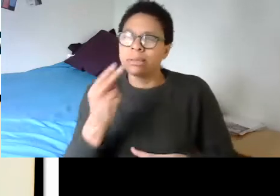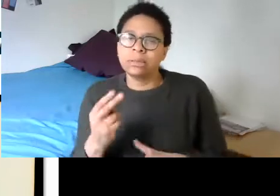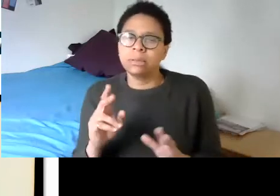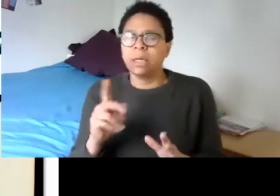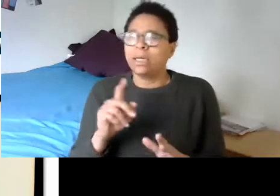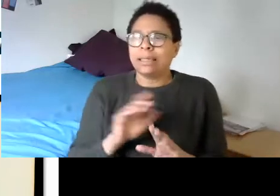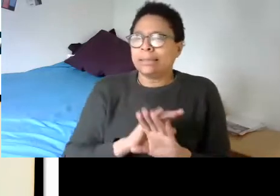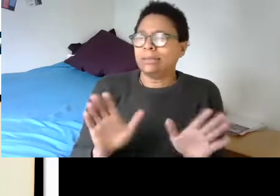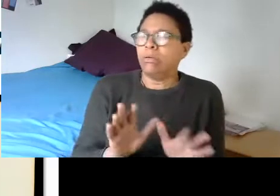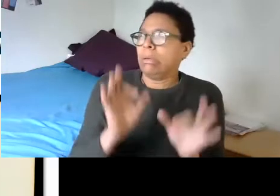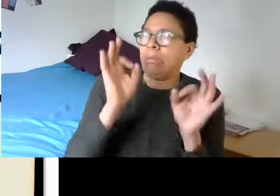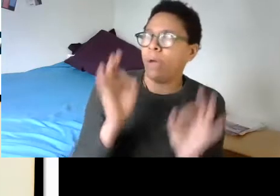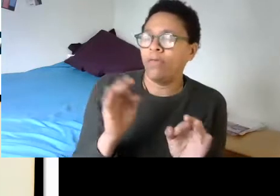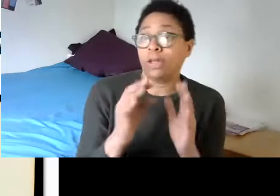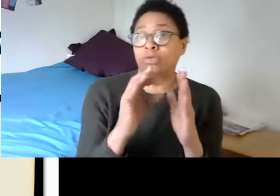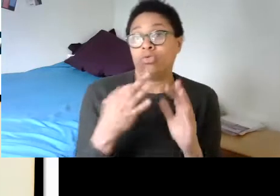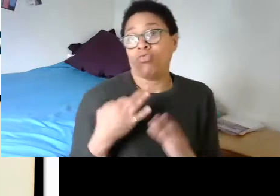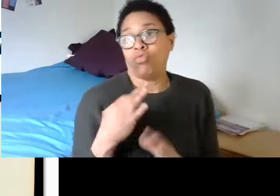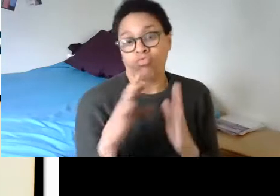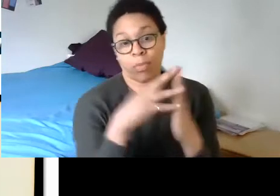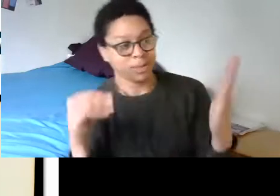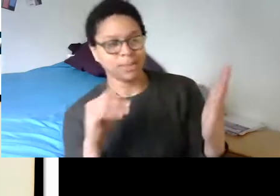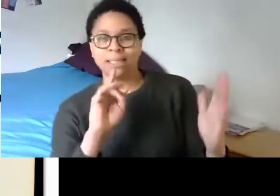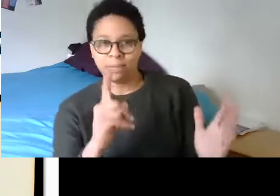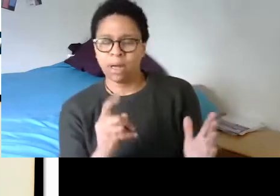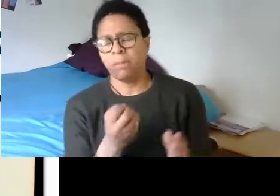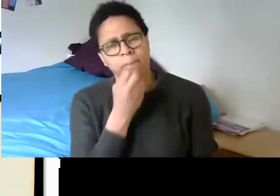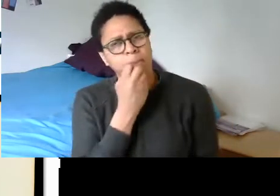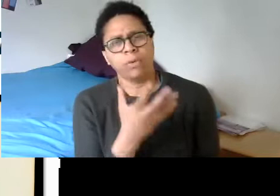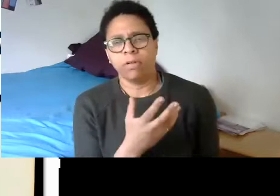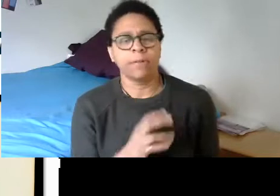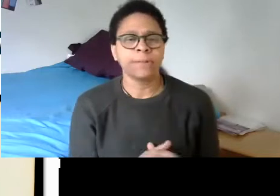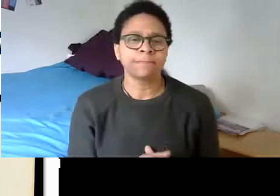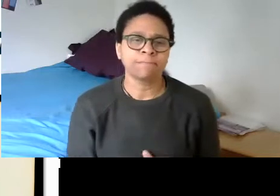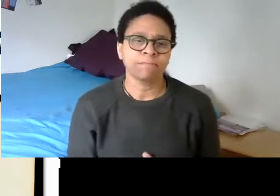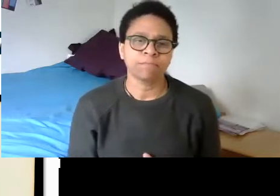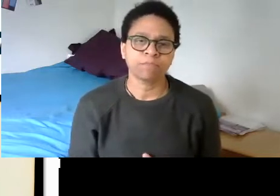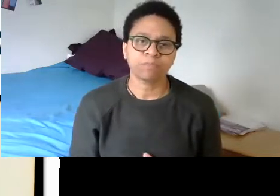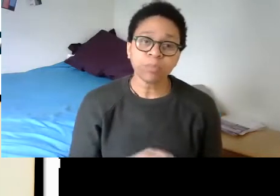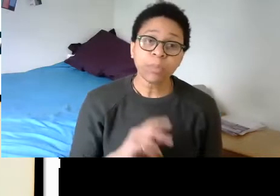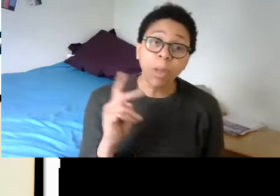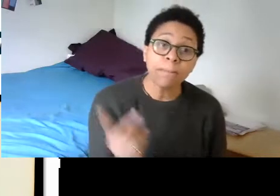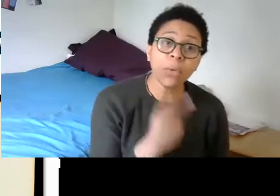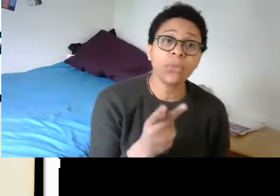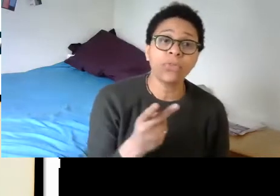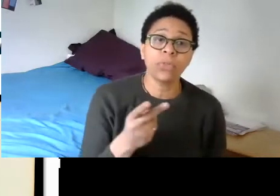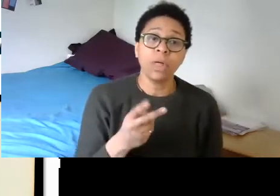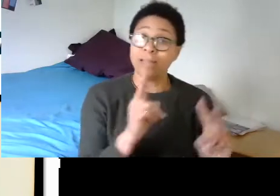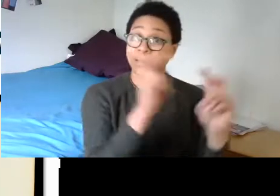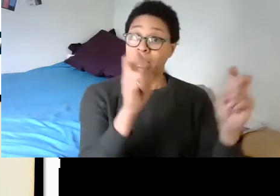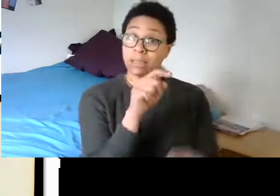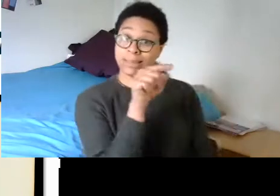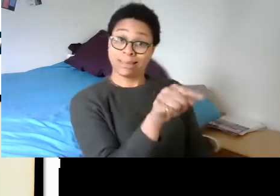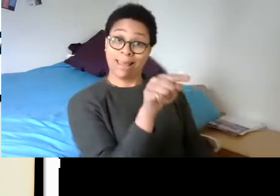but absolutely beautiful as well. Both pages are from the Liber Chronicorum, or more commonly known as